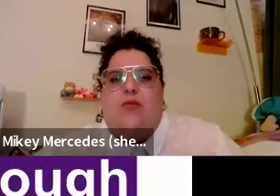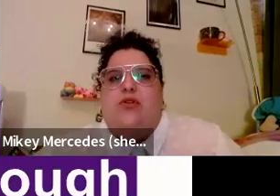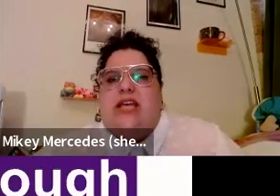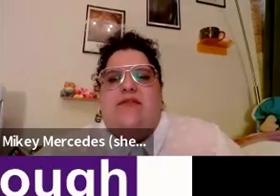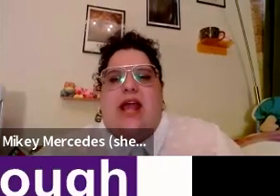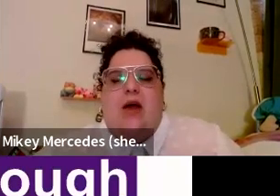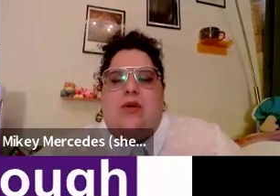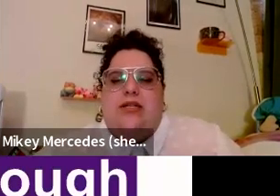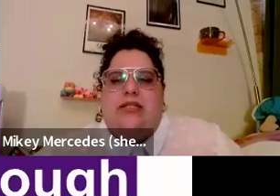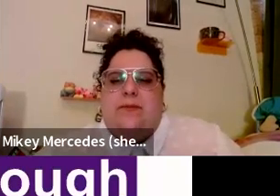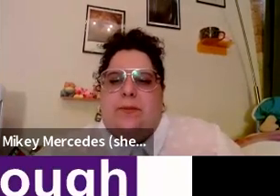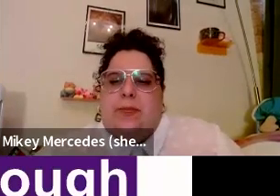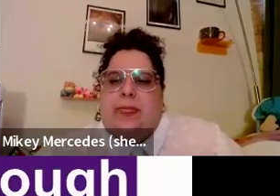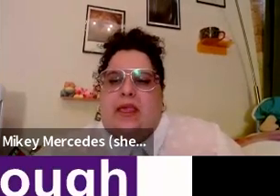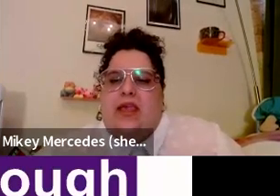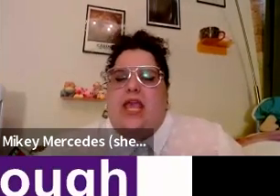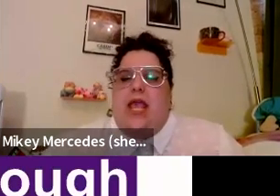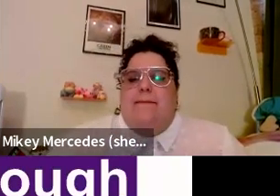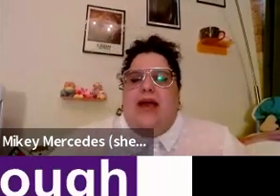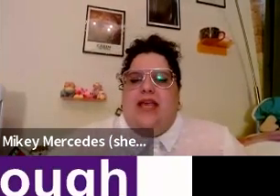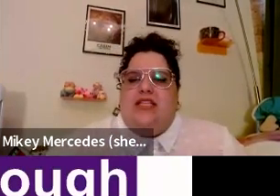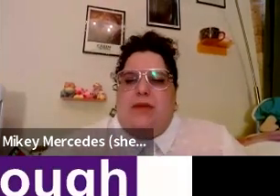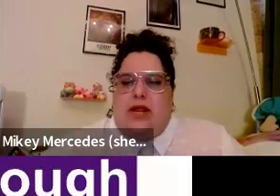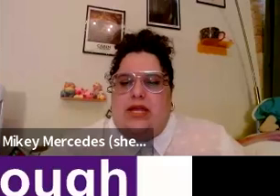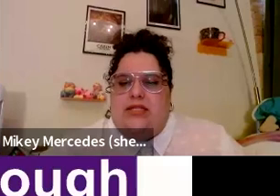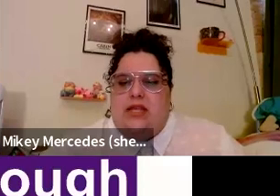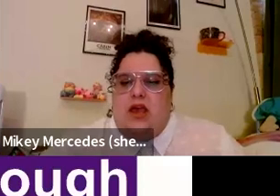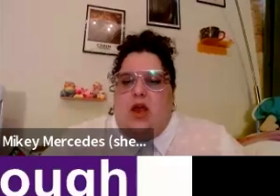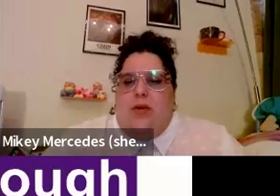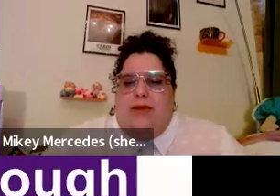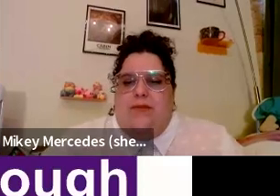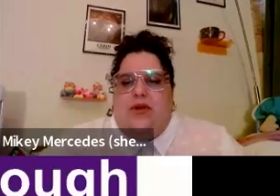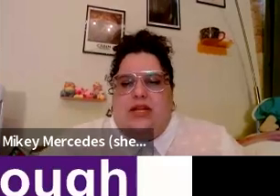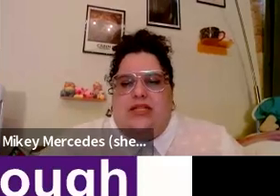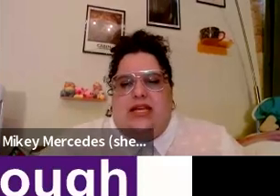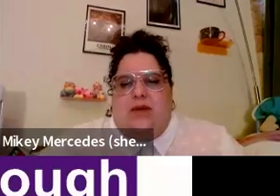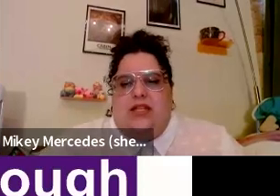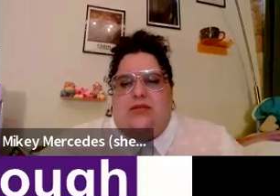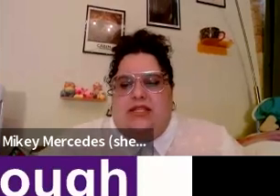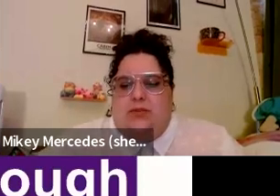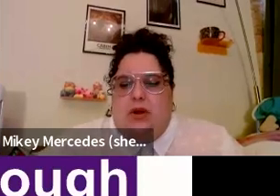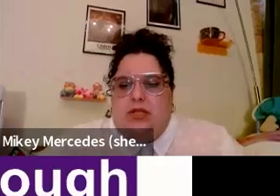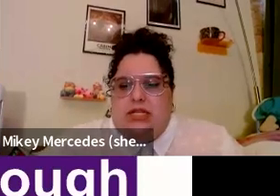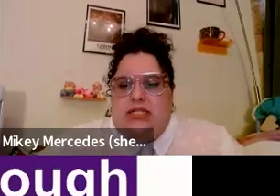loose cannon. It did not help that I was terrified and an emotional wreck.